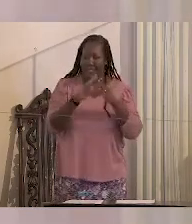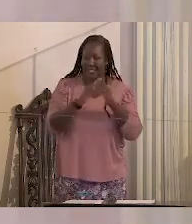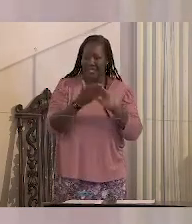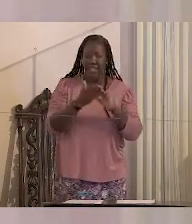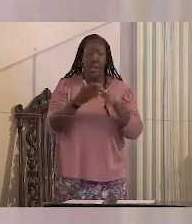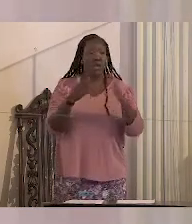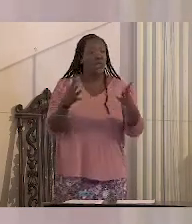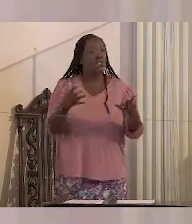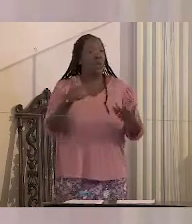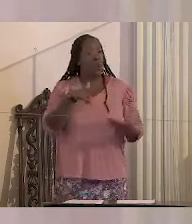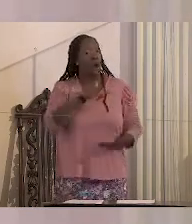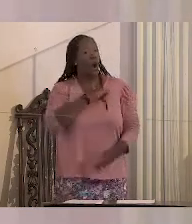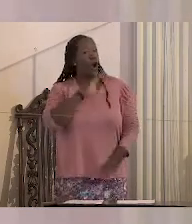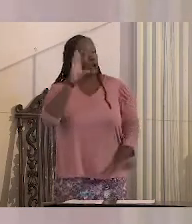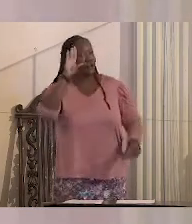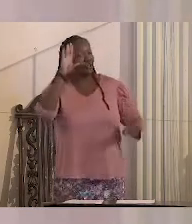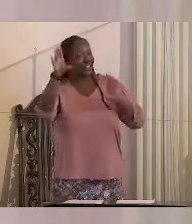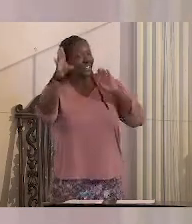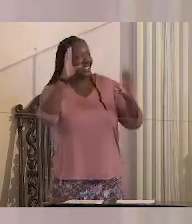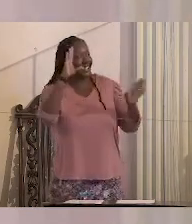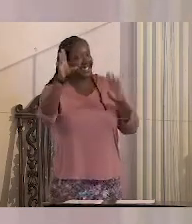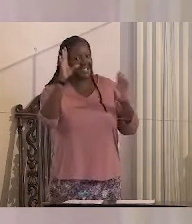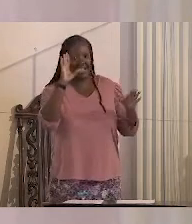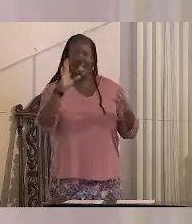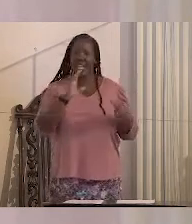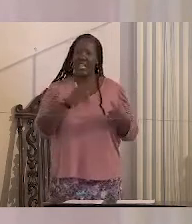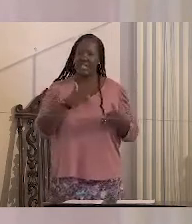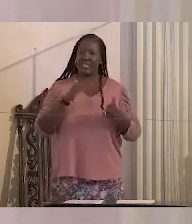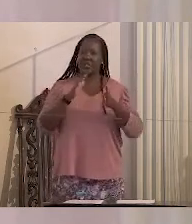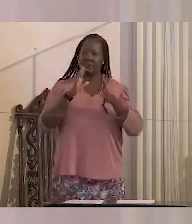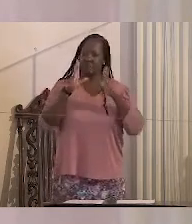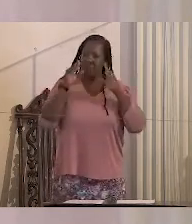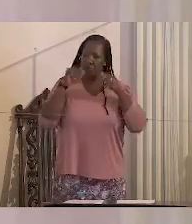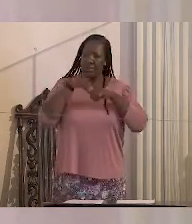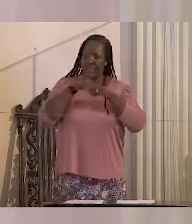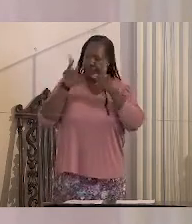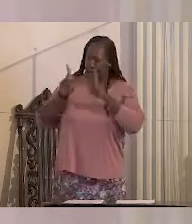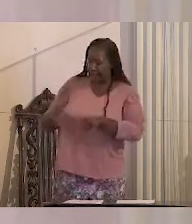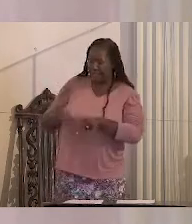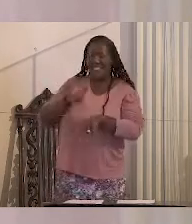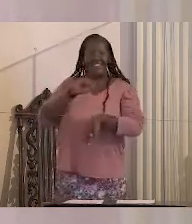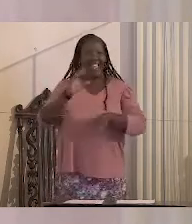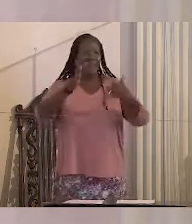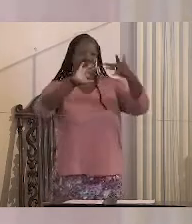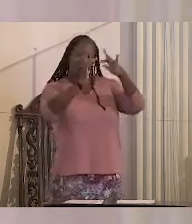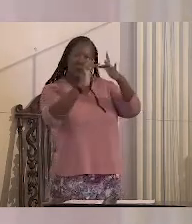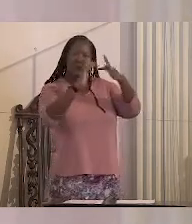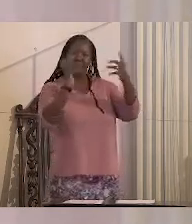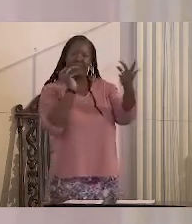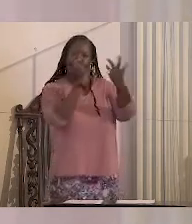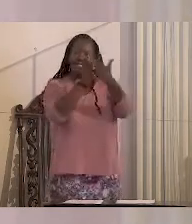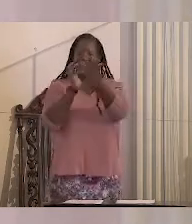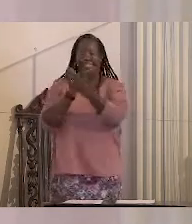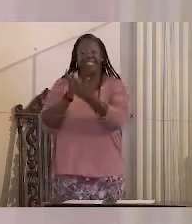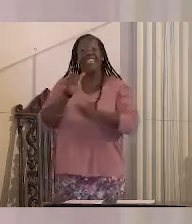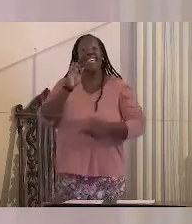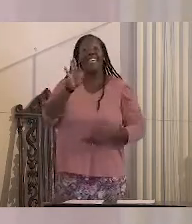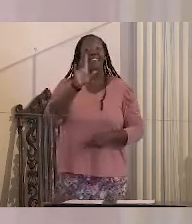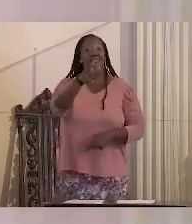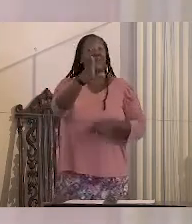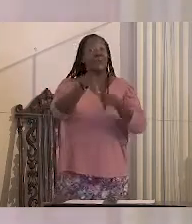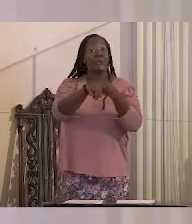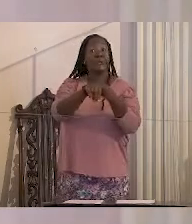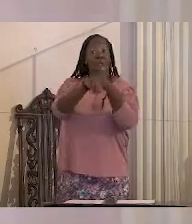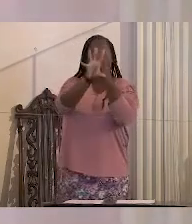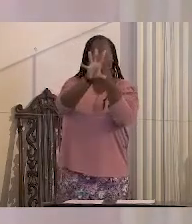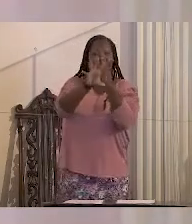our greeting has become a beholding, in person and virtually. If you're on Zoom,